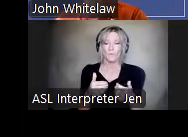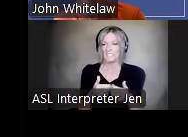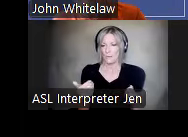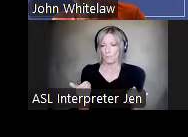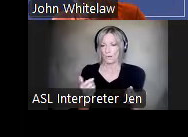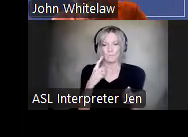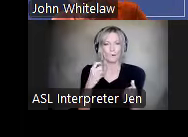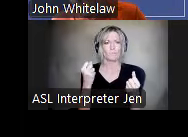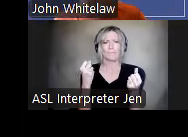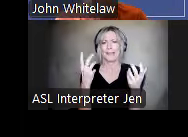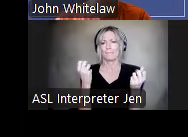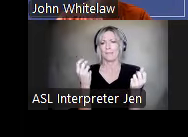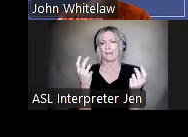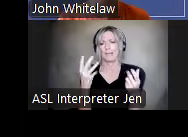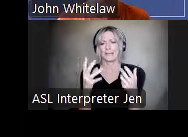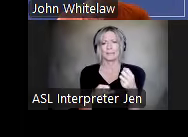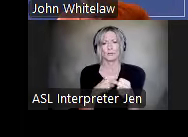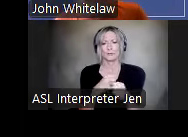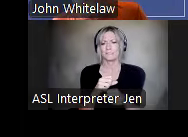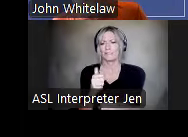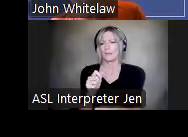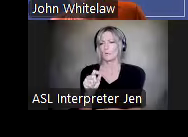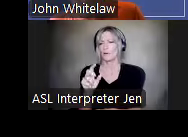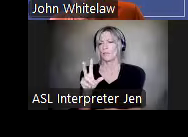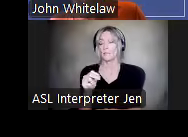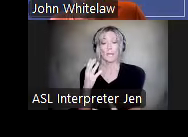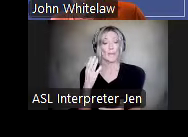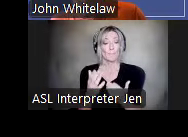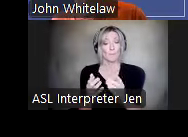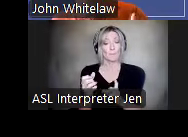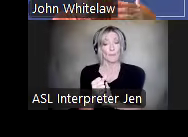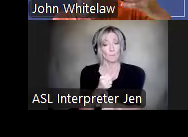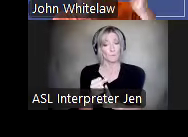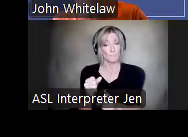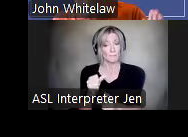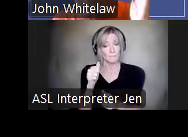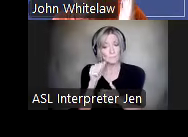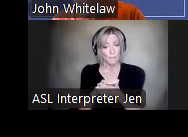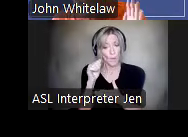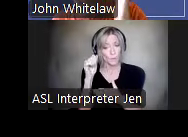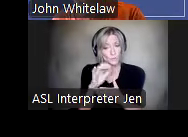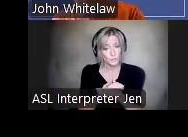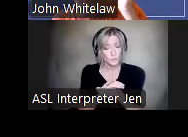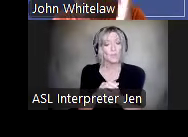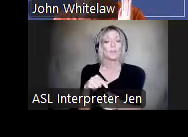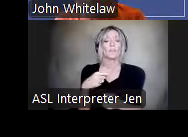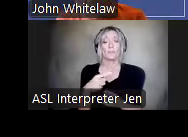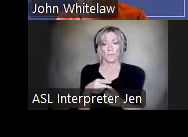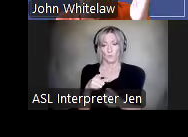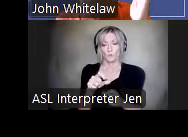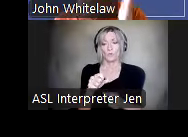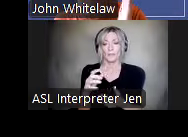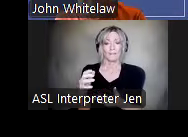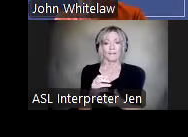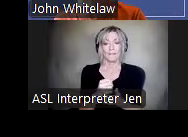many decades, and perhaps it was an abusive former spouse. And then you can collect on a